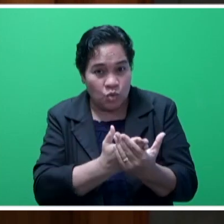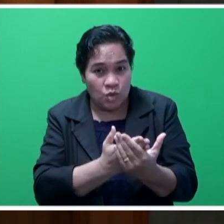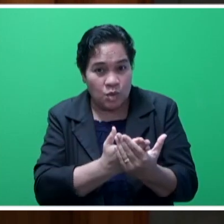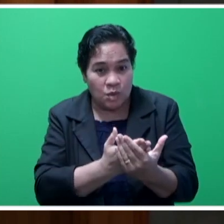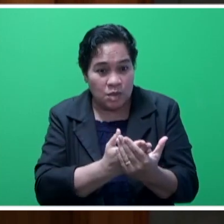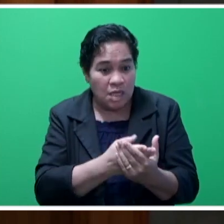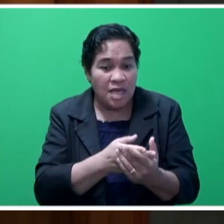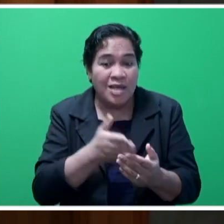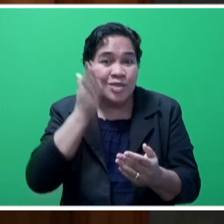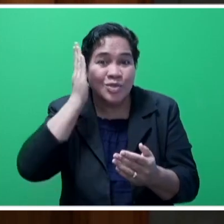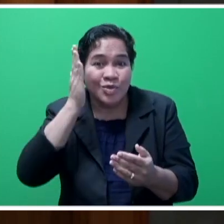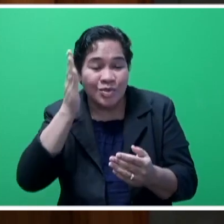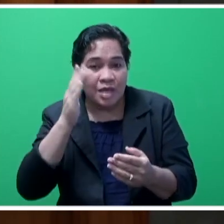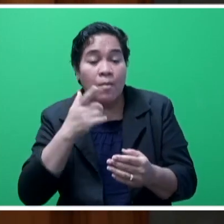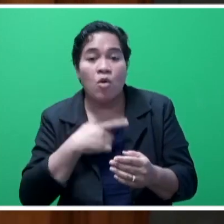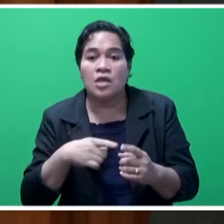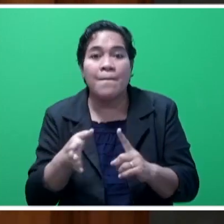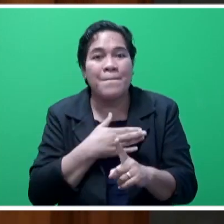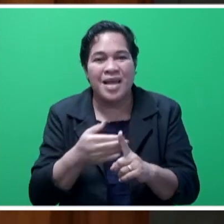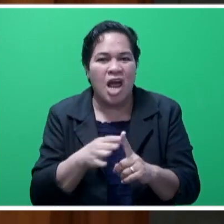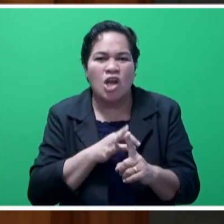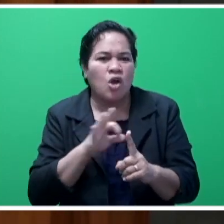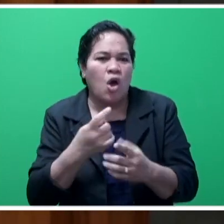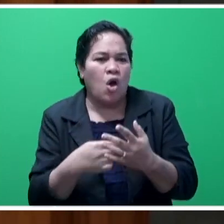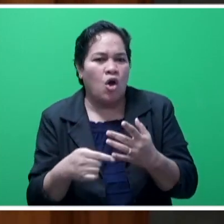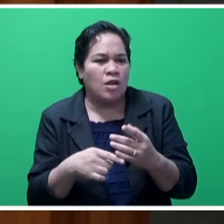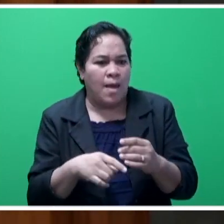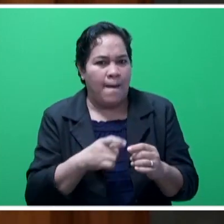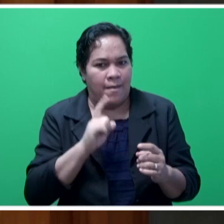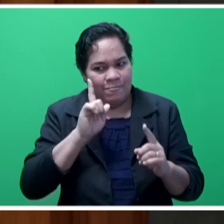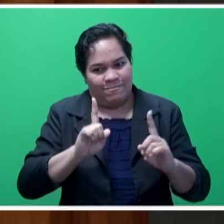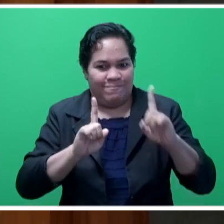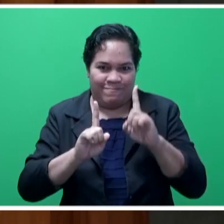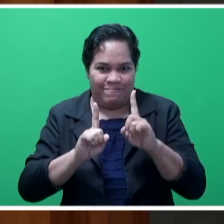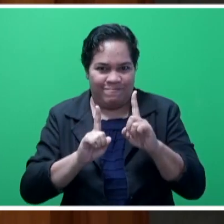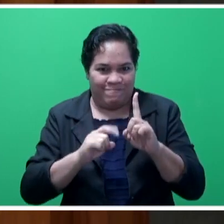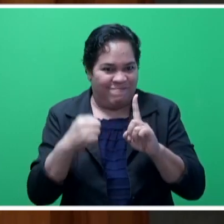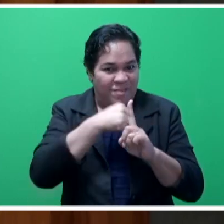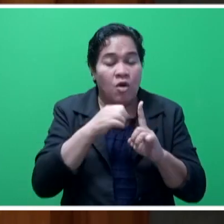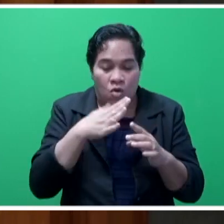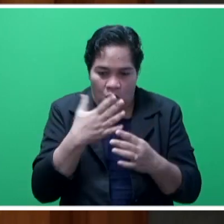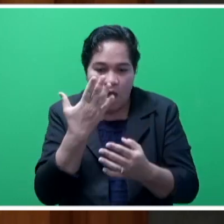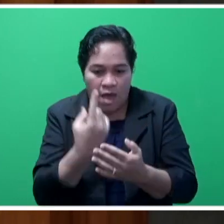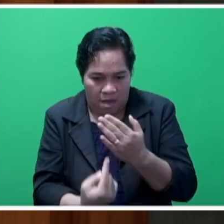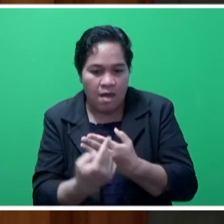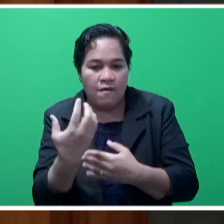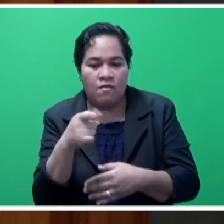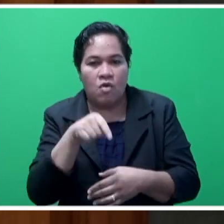of a school, because bullying doesn't just take place in person, it also takes place online.